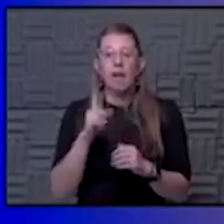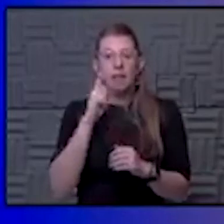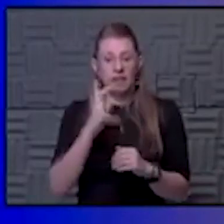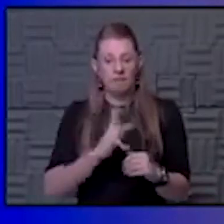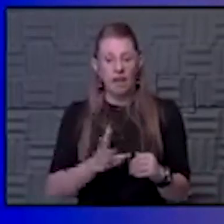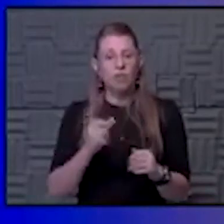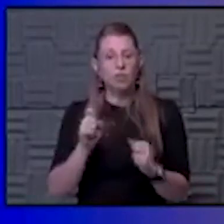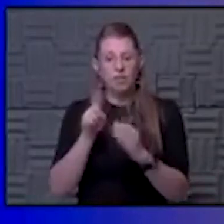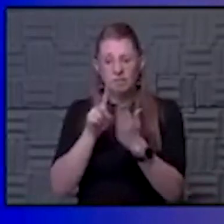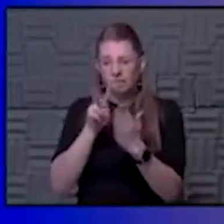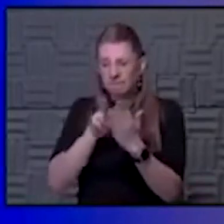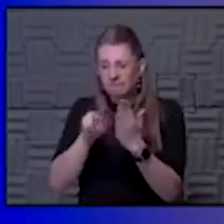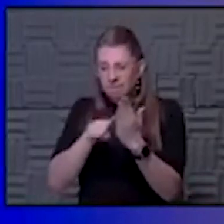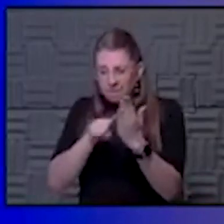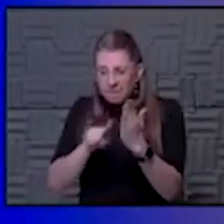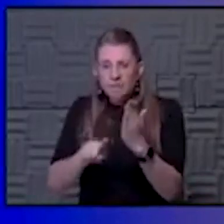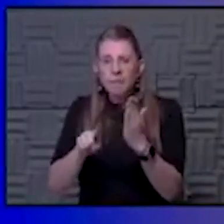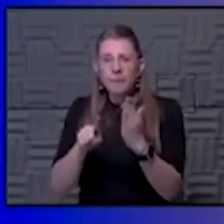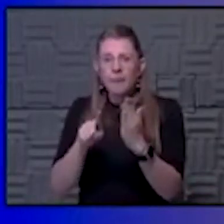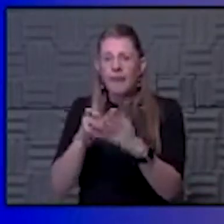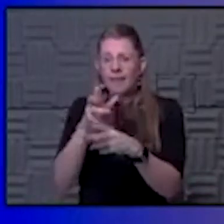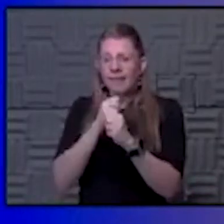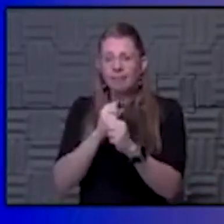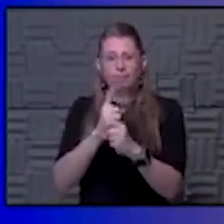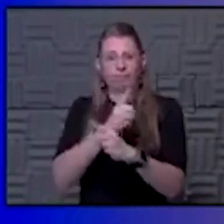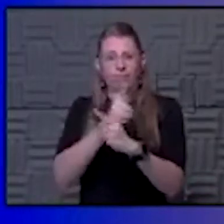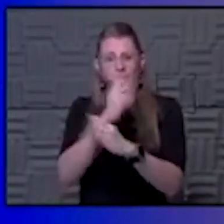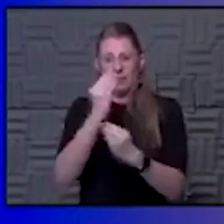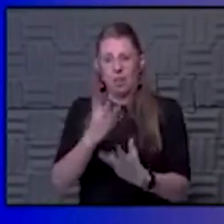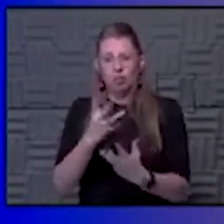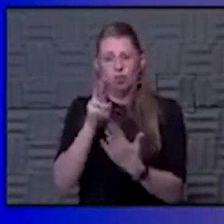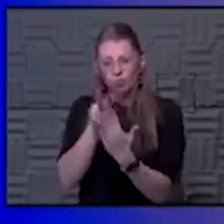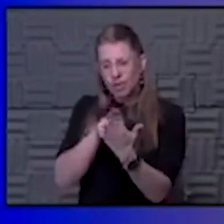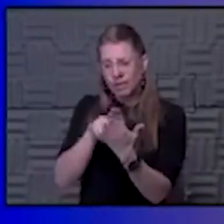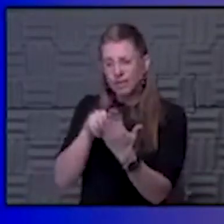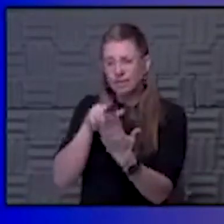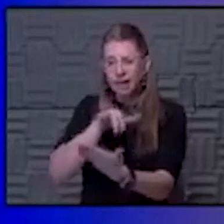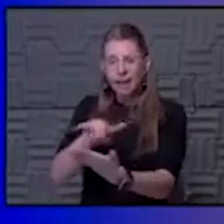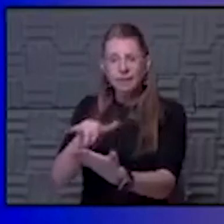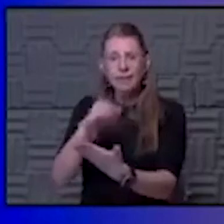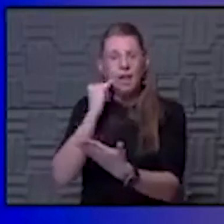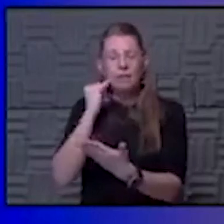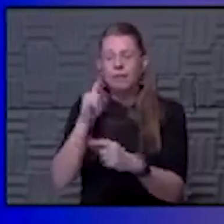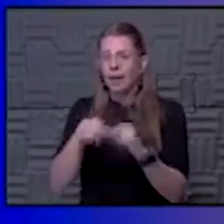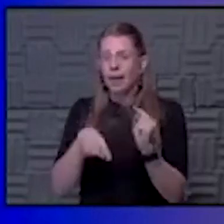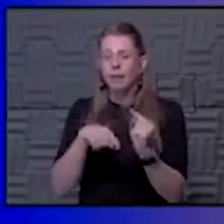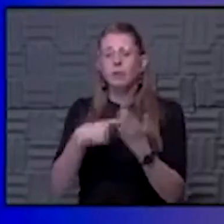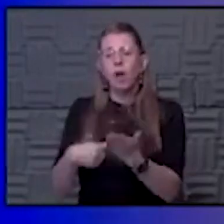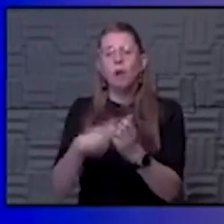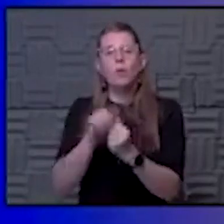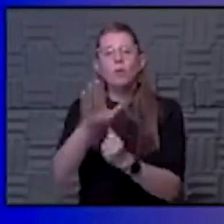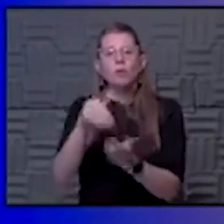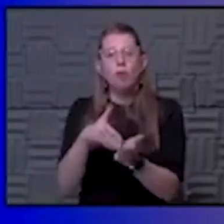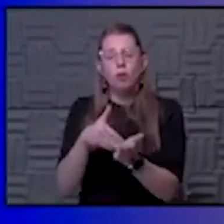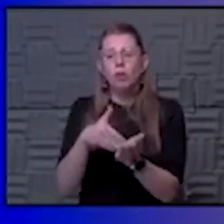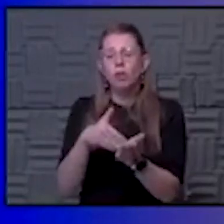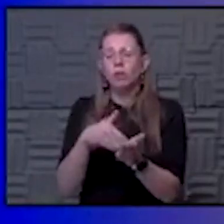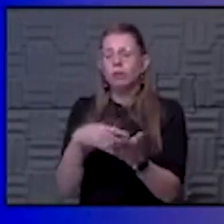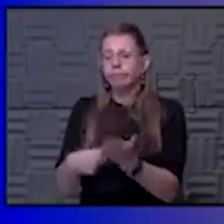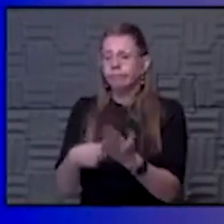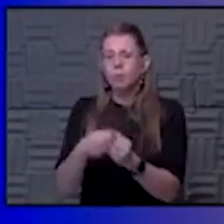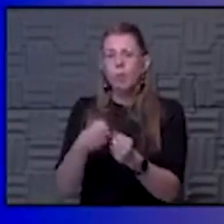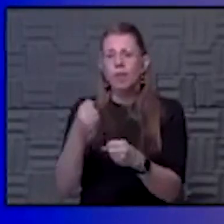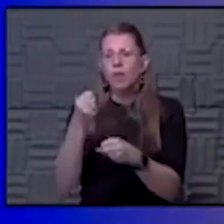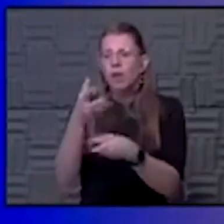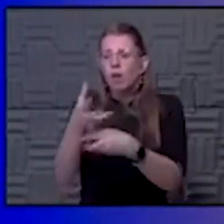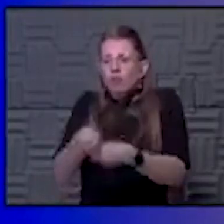that information, that accurate information. Look at those studies. If you're unable to look at those studies, talk with your physicians, talk to a trusted source, look